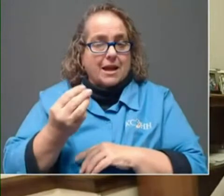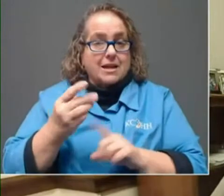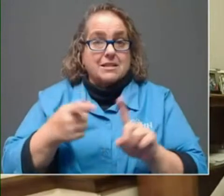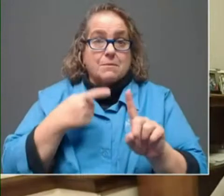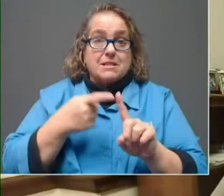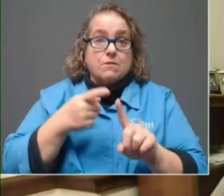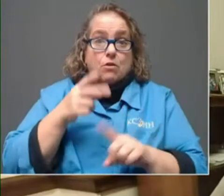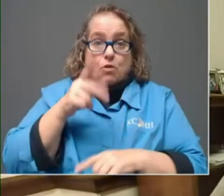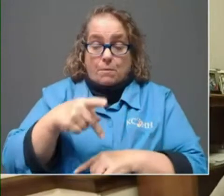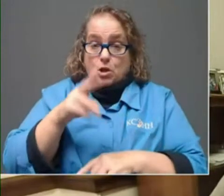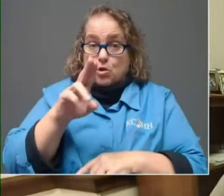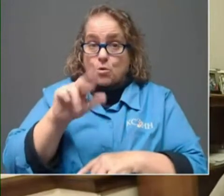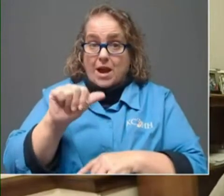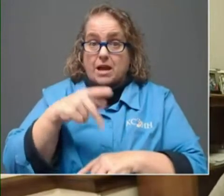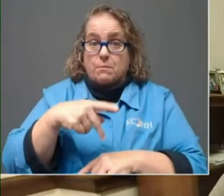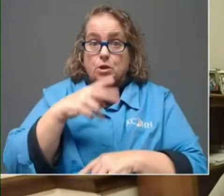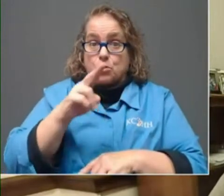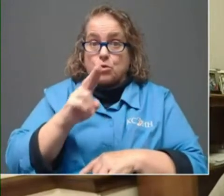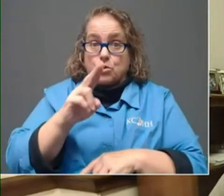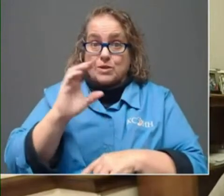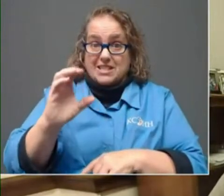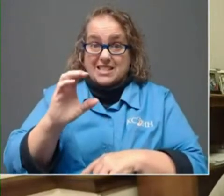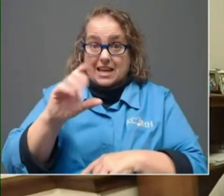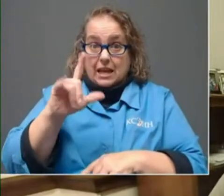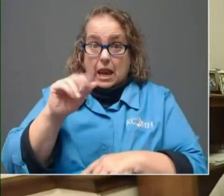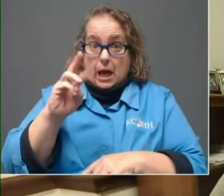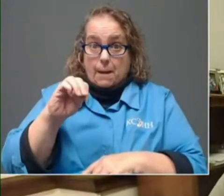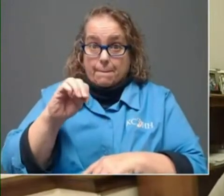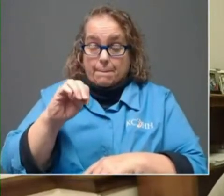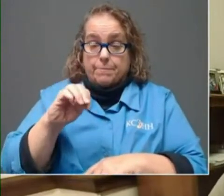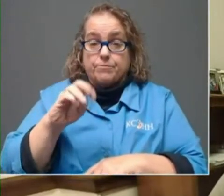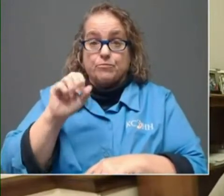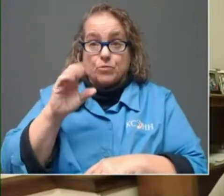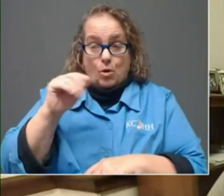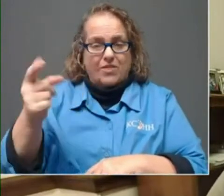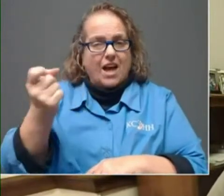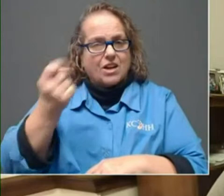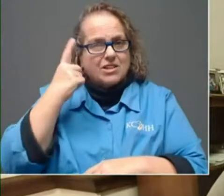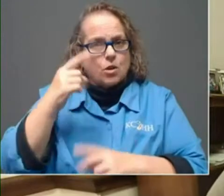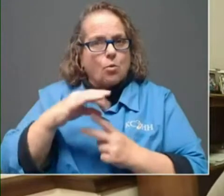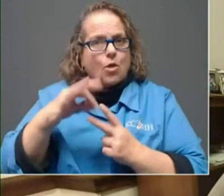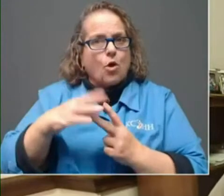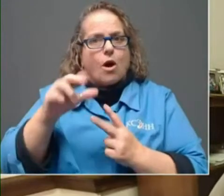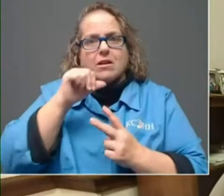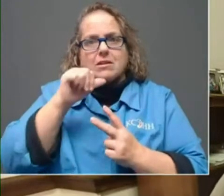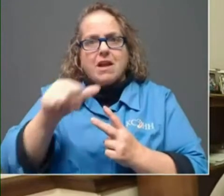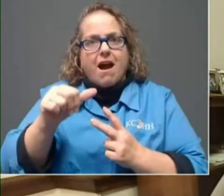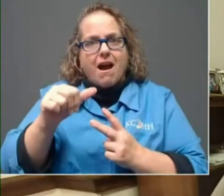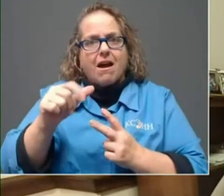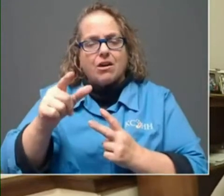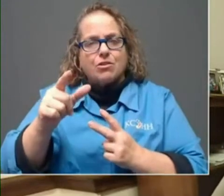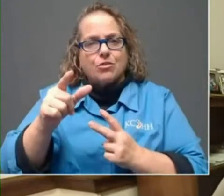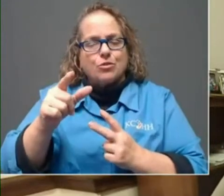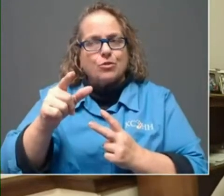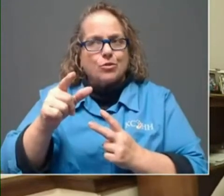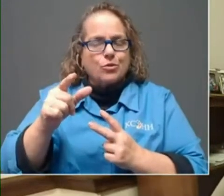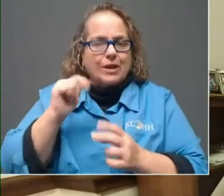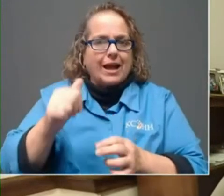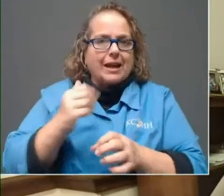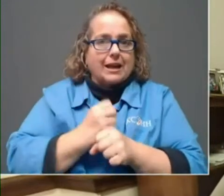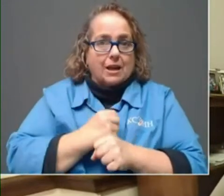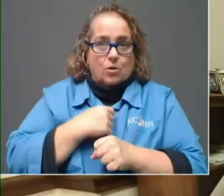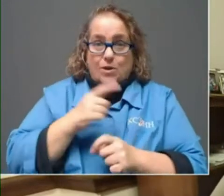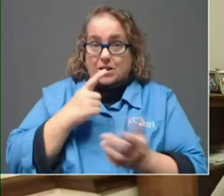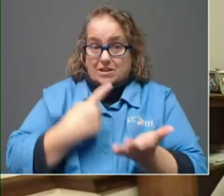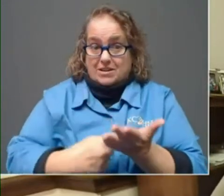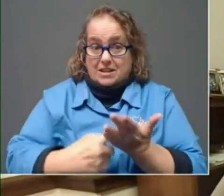and PEUC claimants, so that they understand whether or not because I think we've talked about this in the past. If